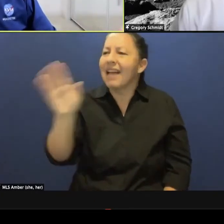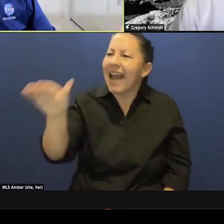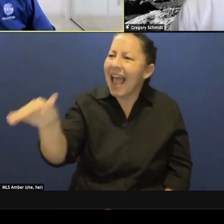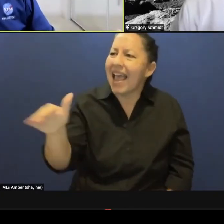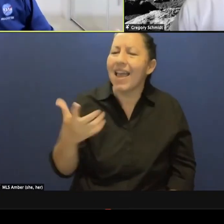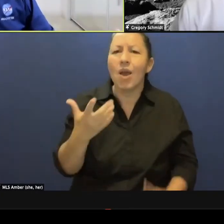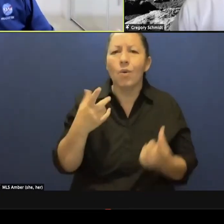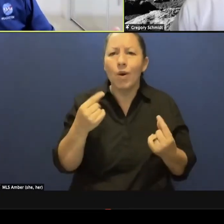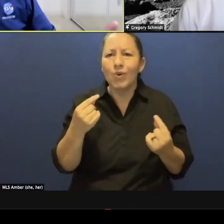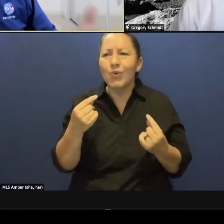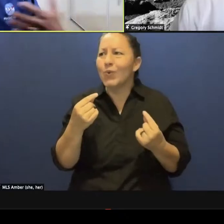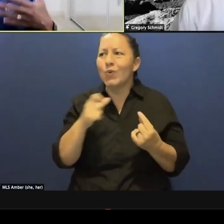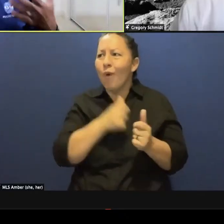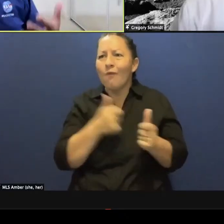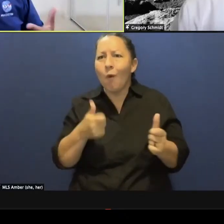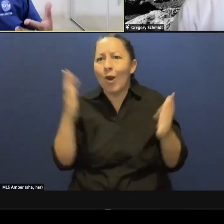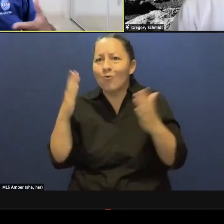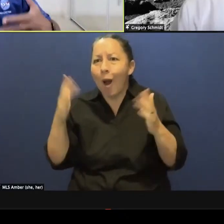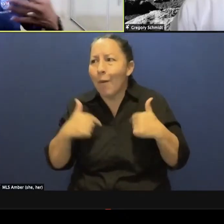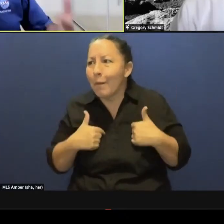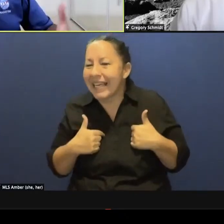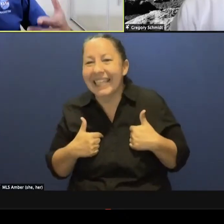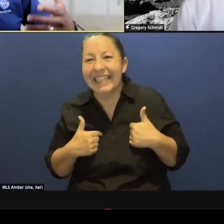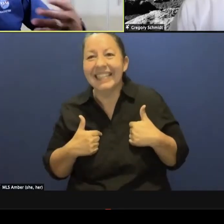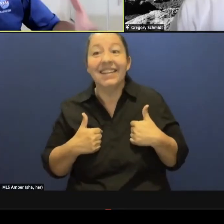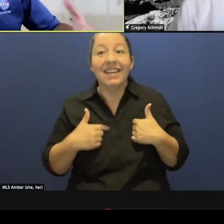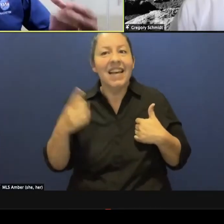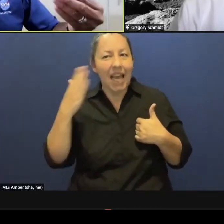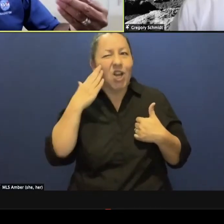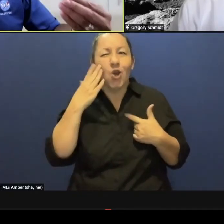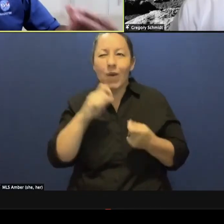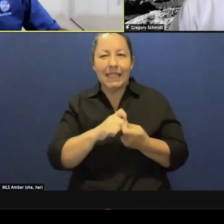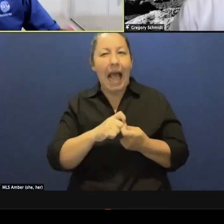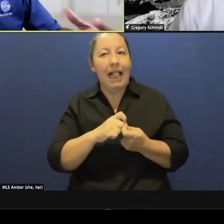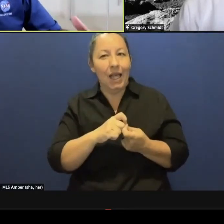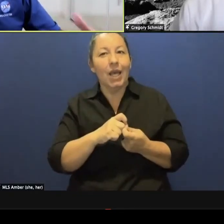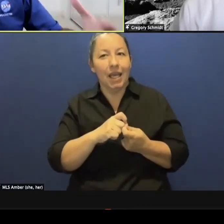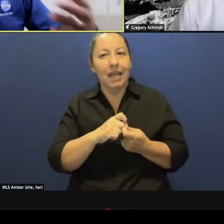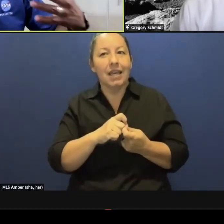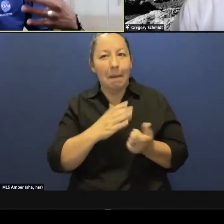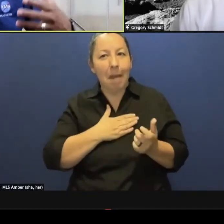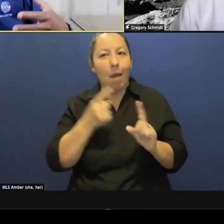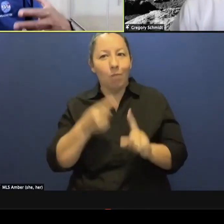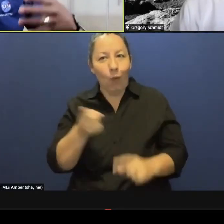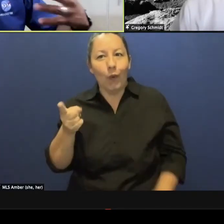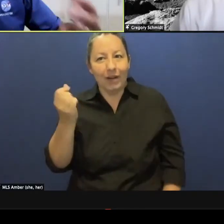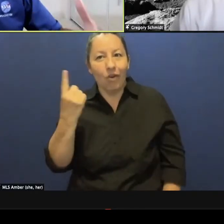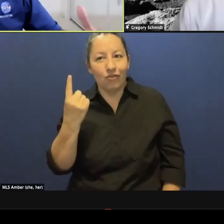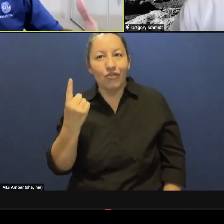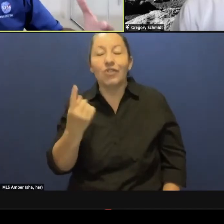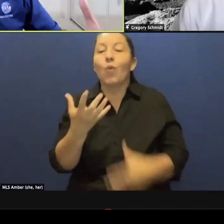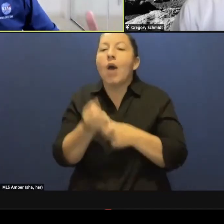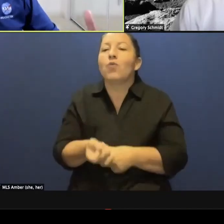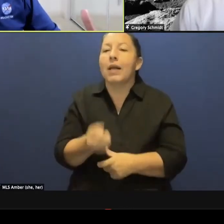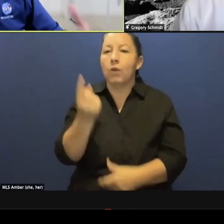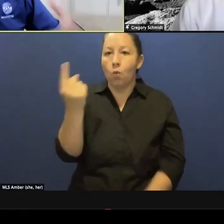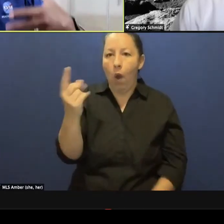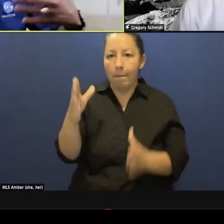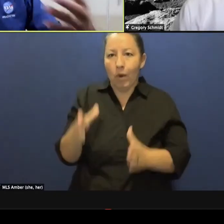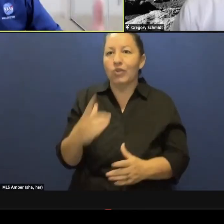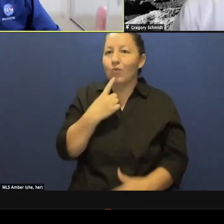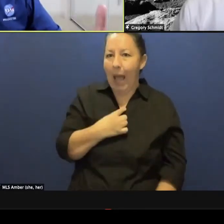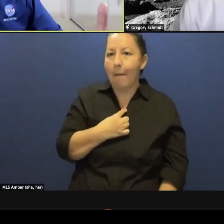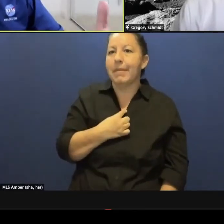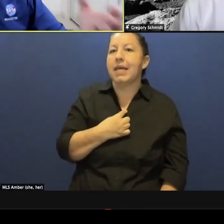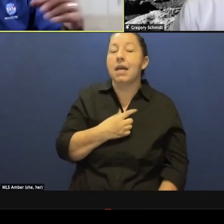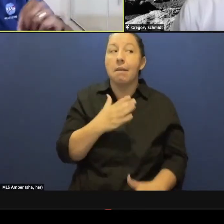the doghouse here? And he knew exactly what I was talking about. So I trusted somebody to say, okay, here's what I would suggest.